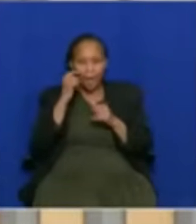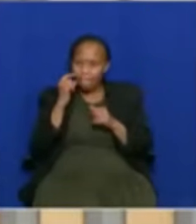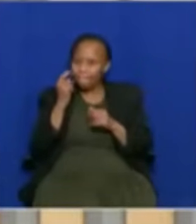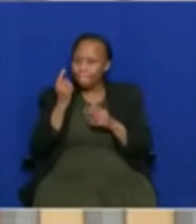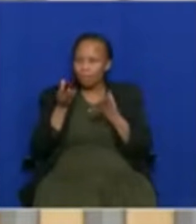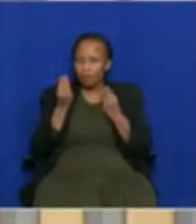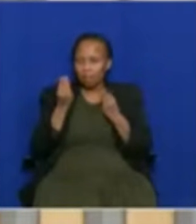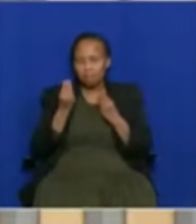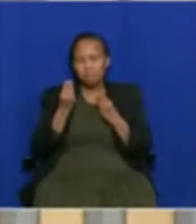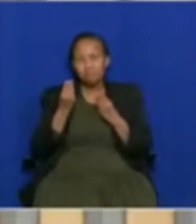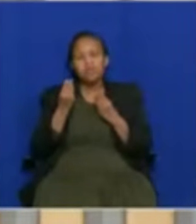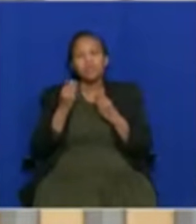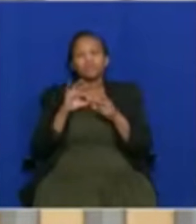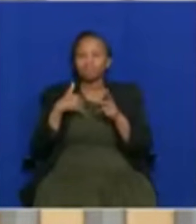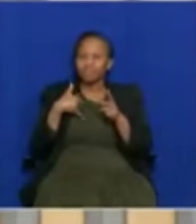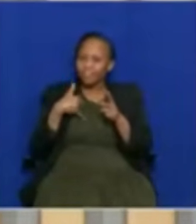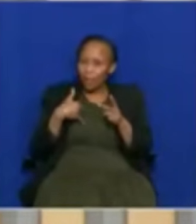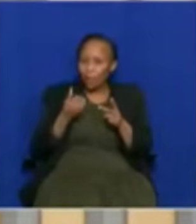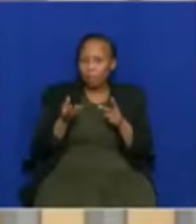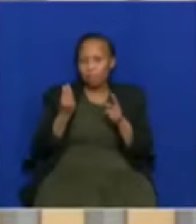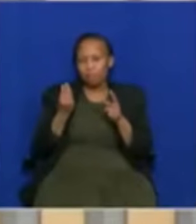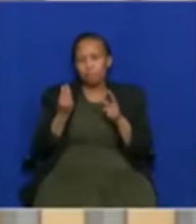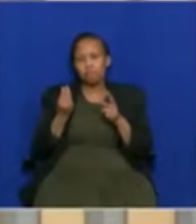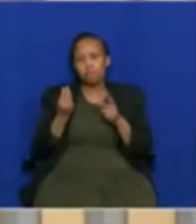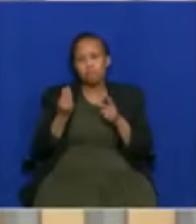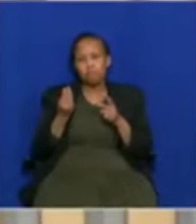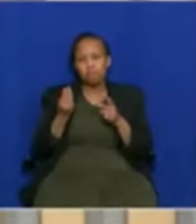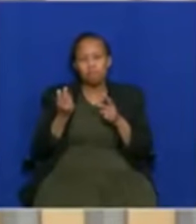surname on